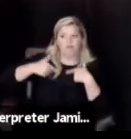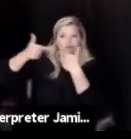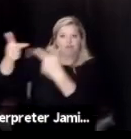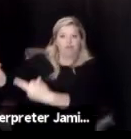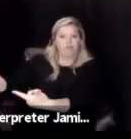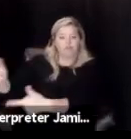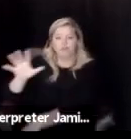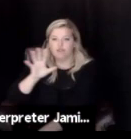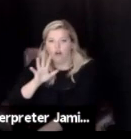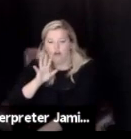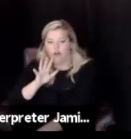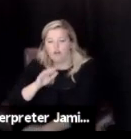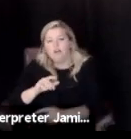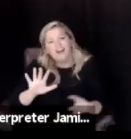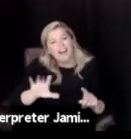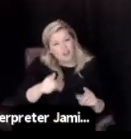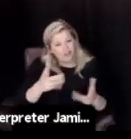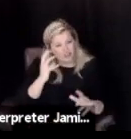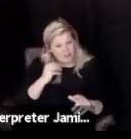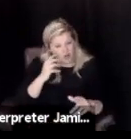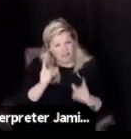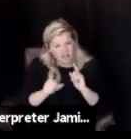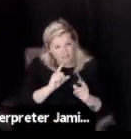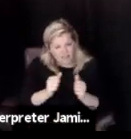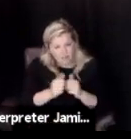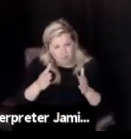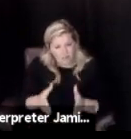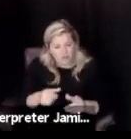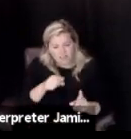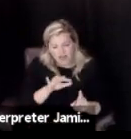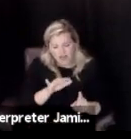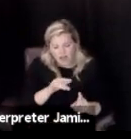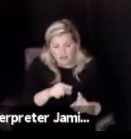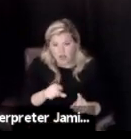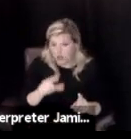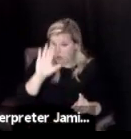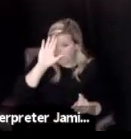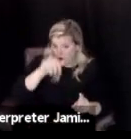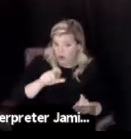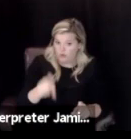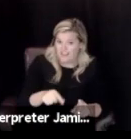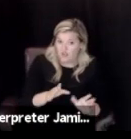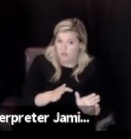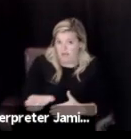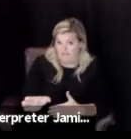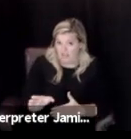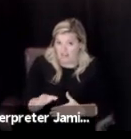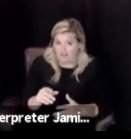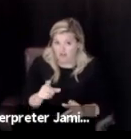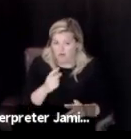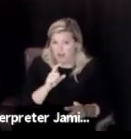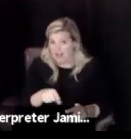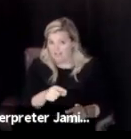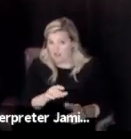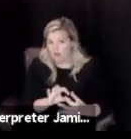almost like, have you ever been in a conversation with somebody and you know you need to pivot, right? You need to go and take care of something.